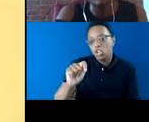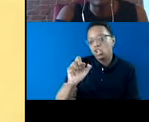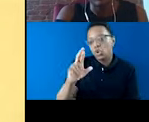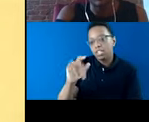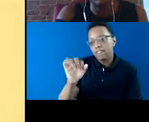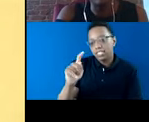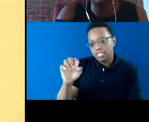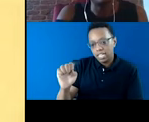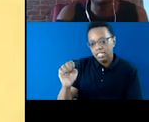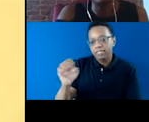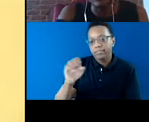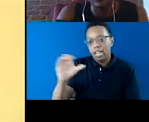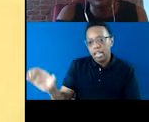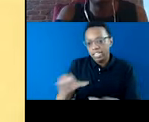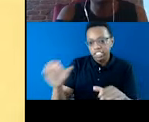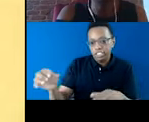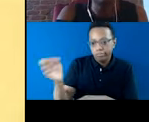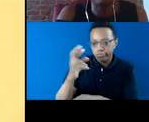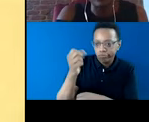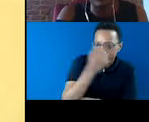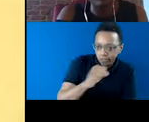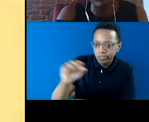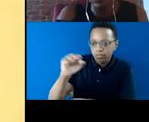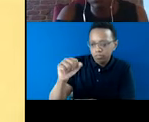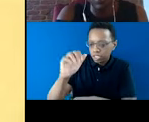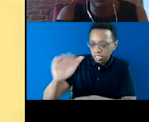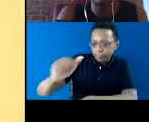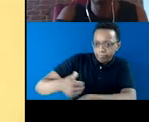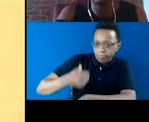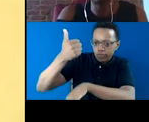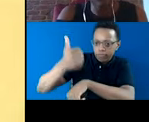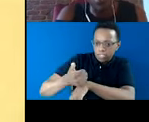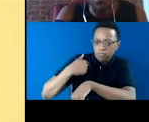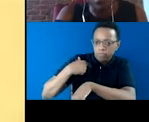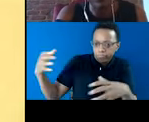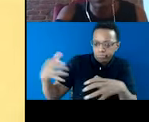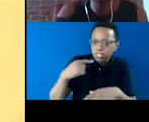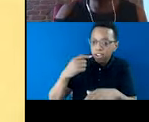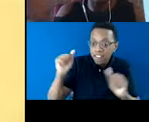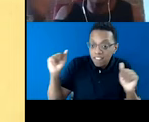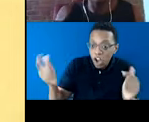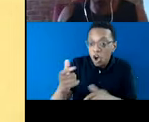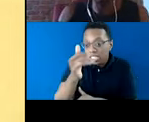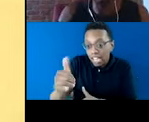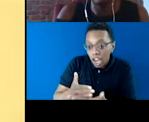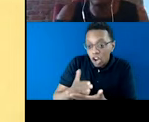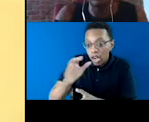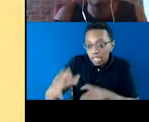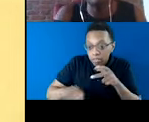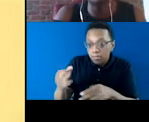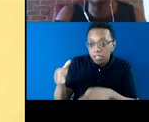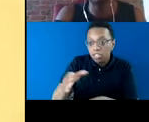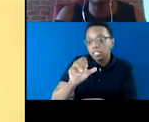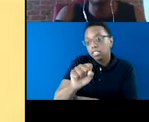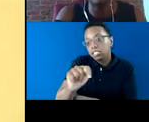DC because she said, if all the gay rights people are gonna be there, then STAR, which is the name of the organization